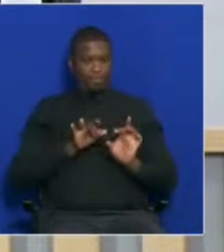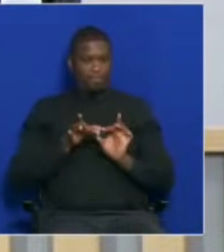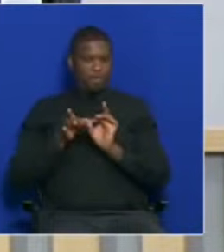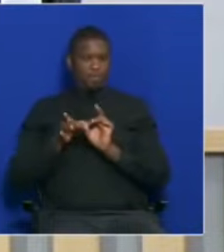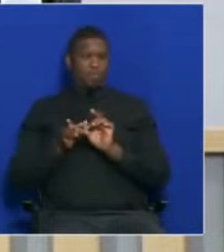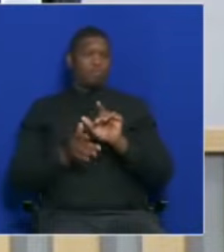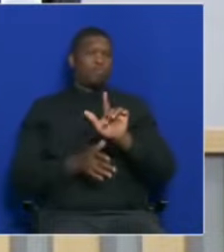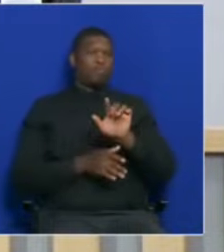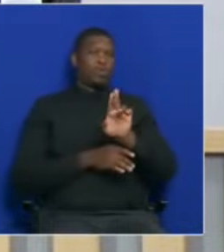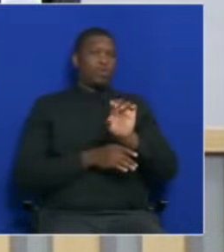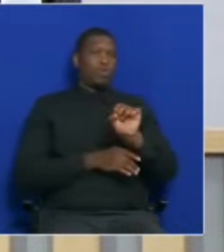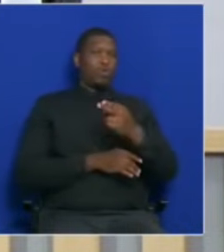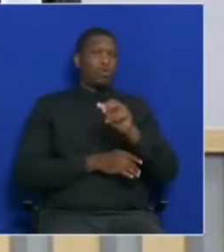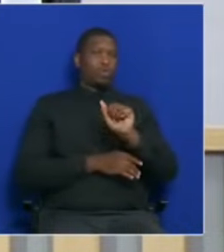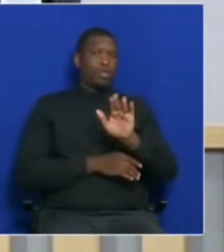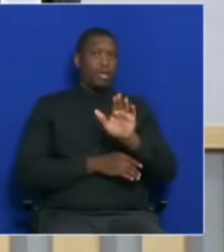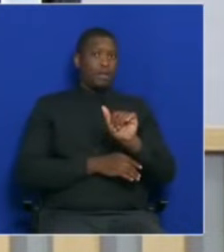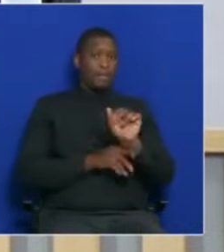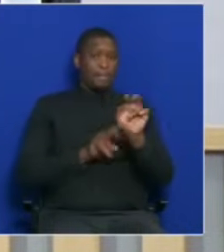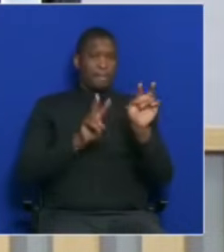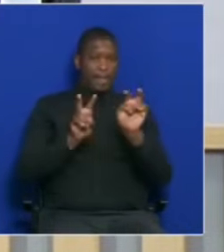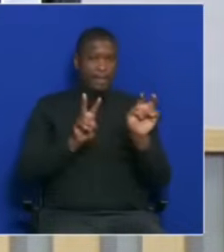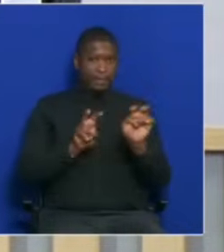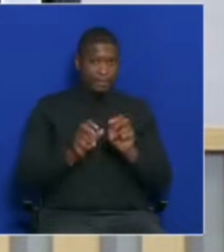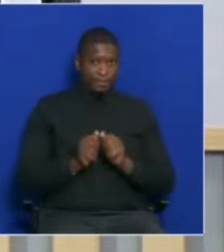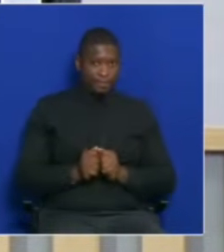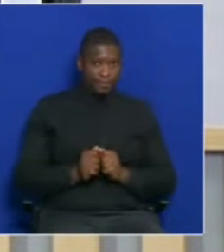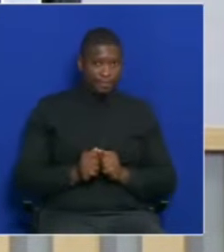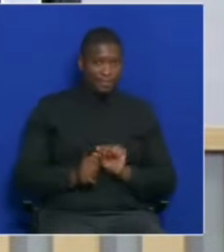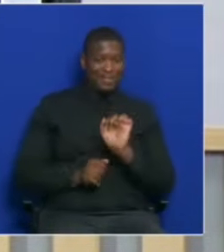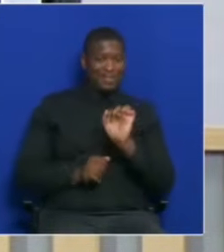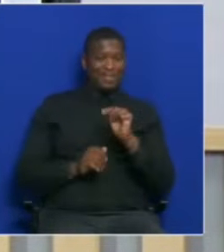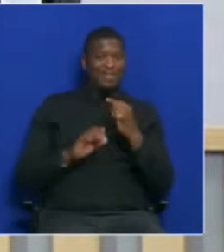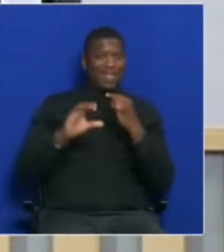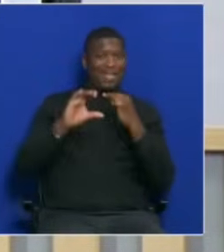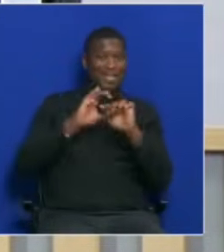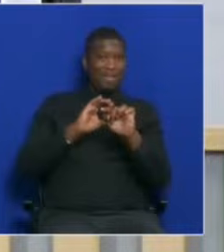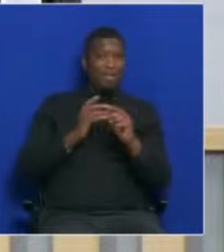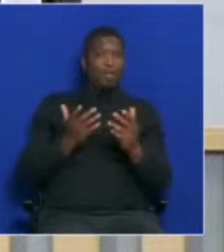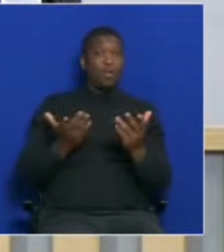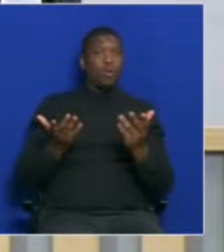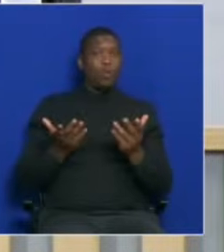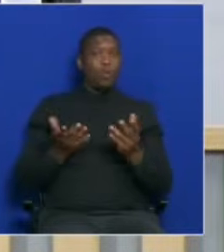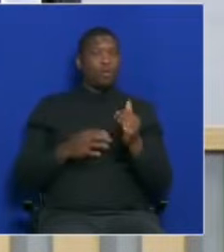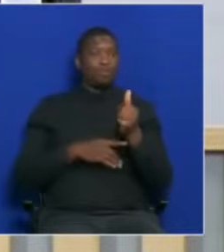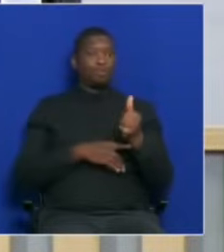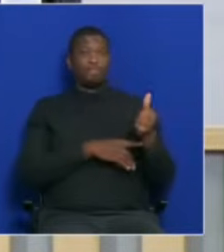Yes. And this was an email that was sent to General Mashamula